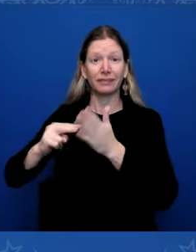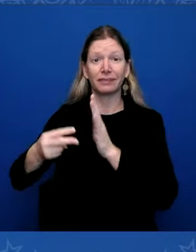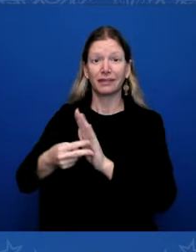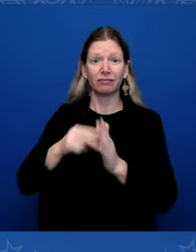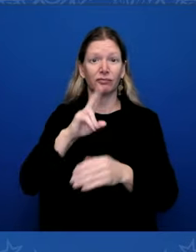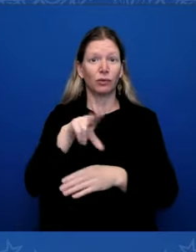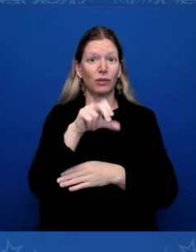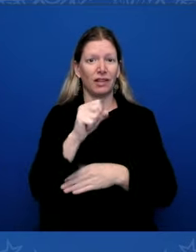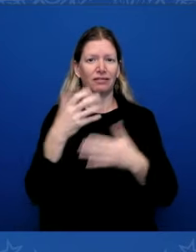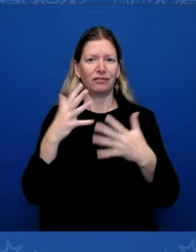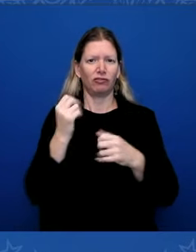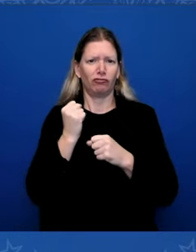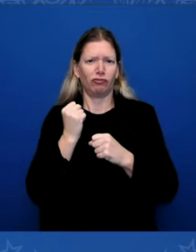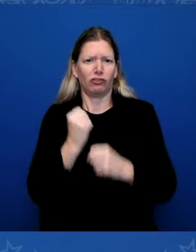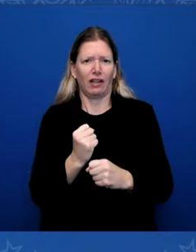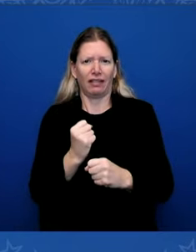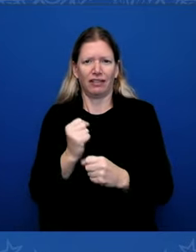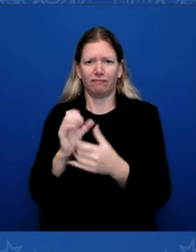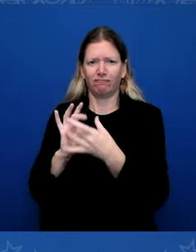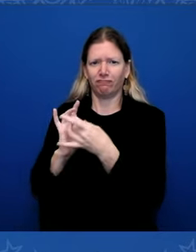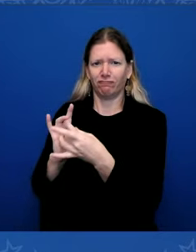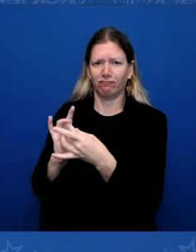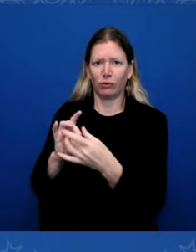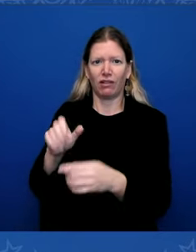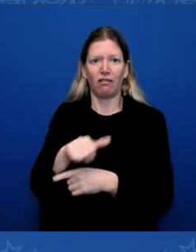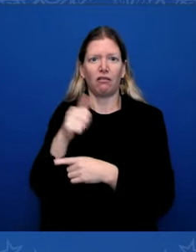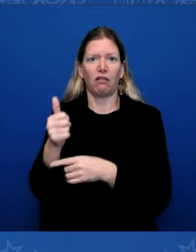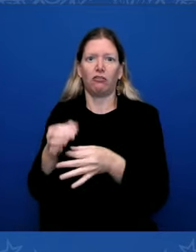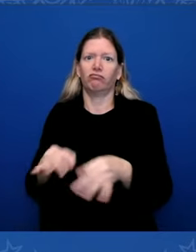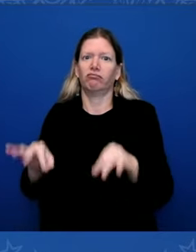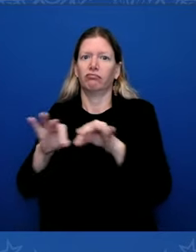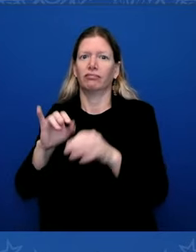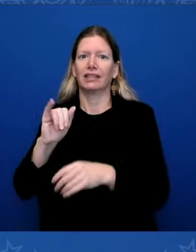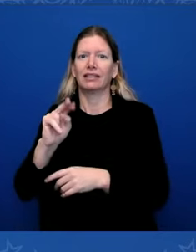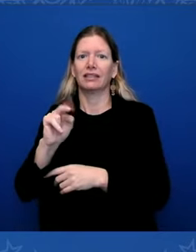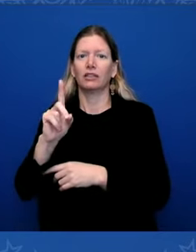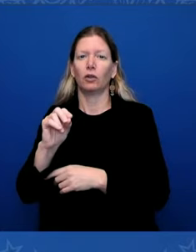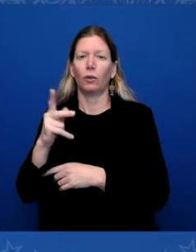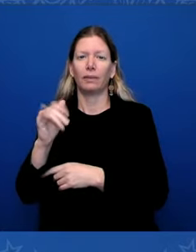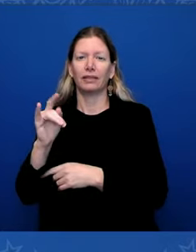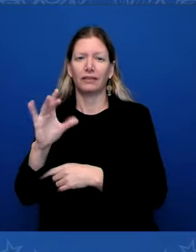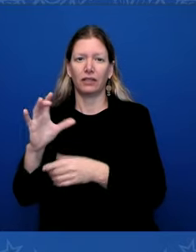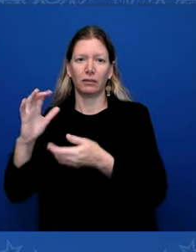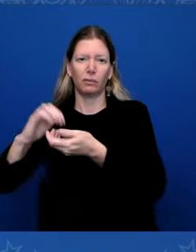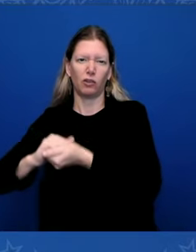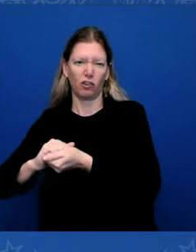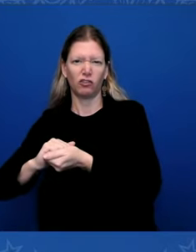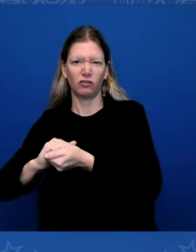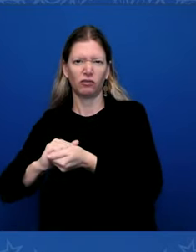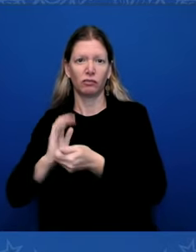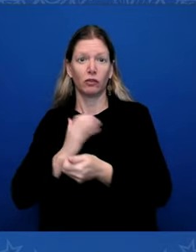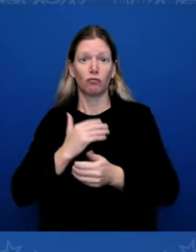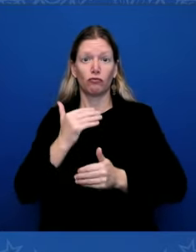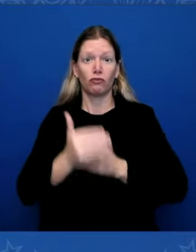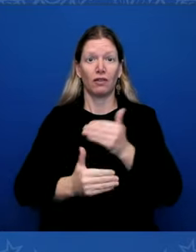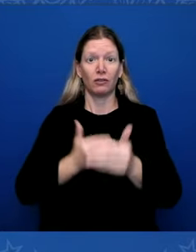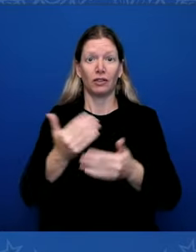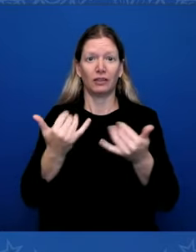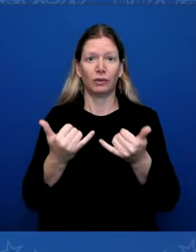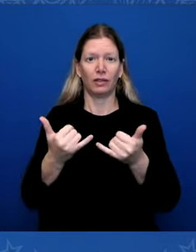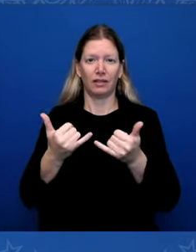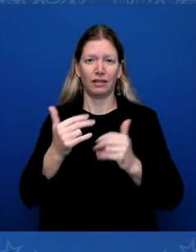partner. Our progress today builds on Camp David Trilateral with Japan and Republic of Korea and the United